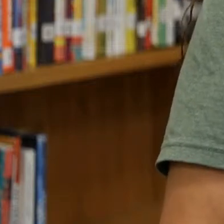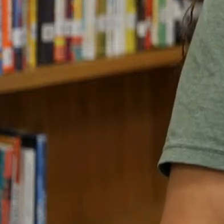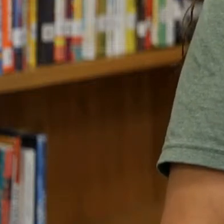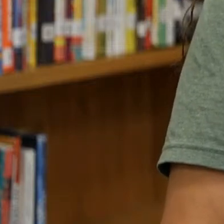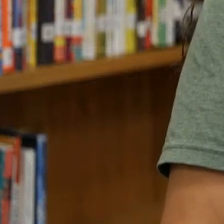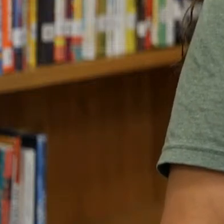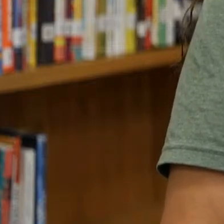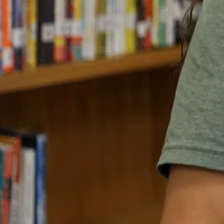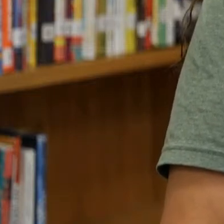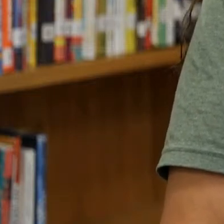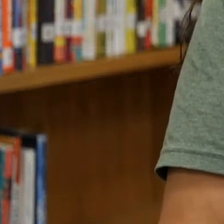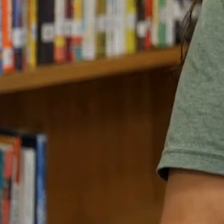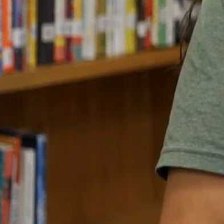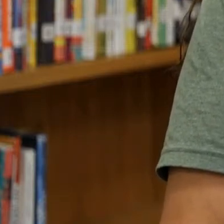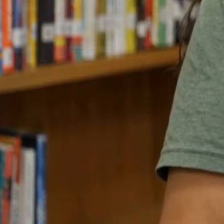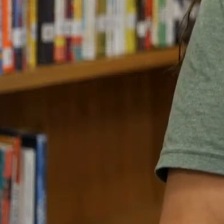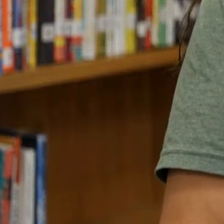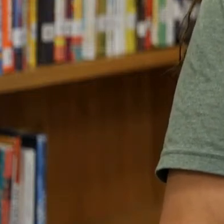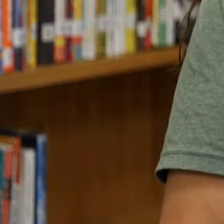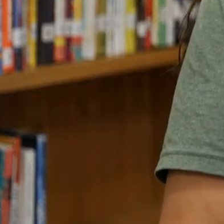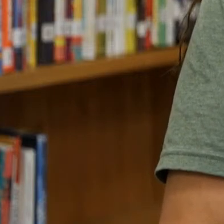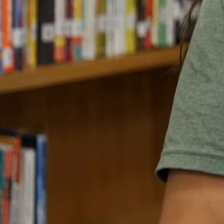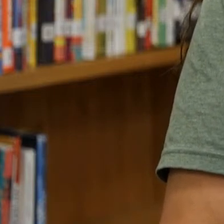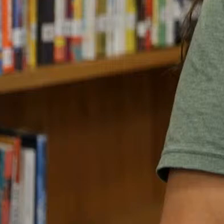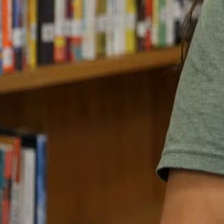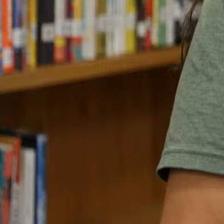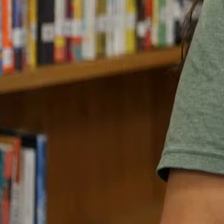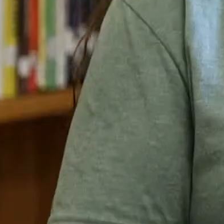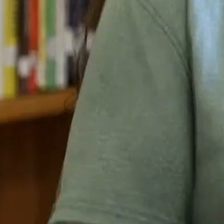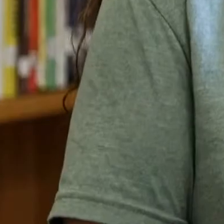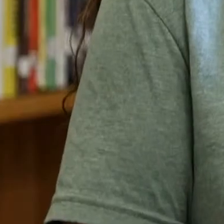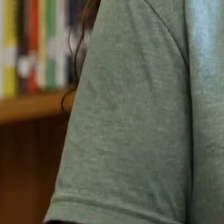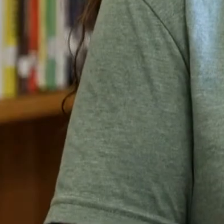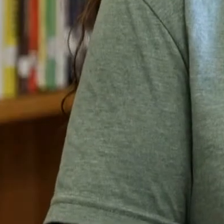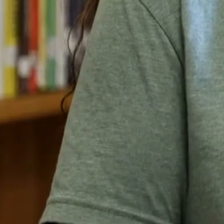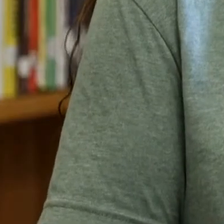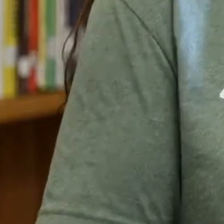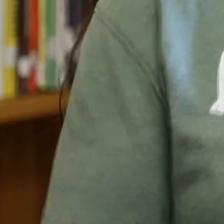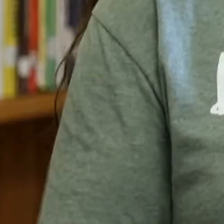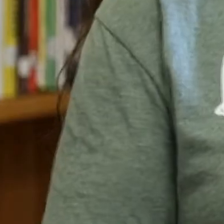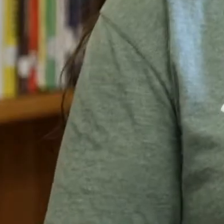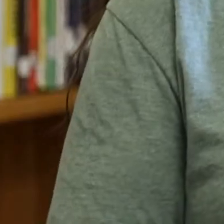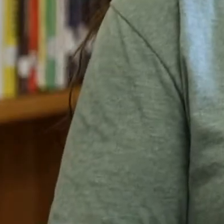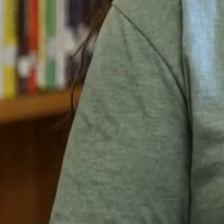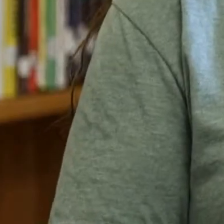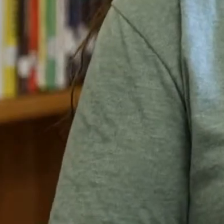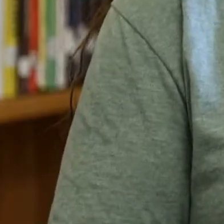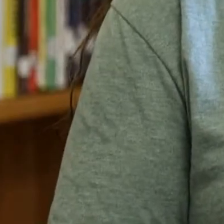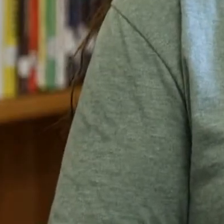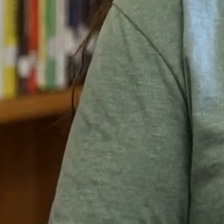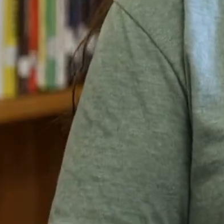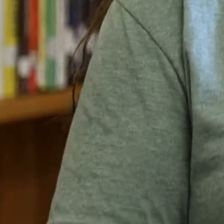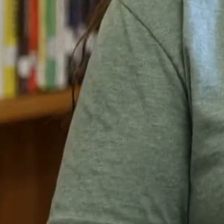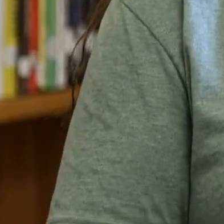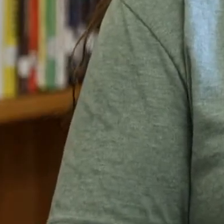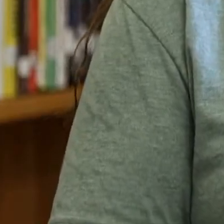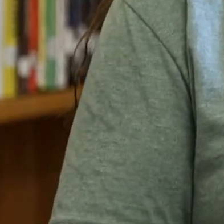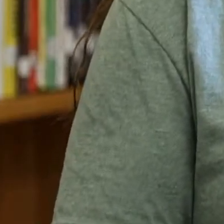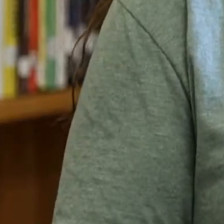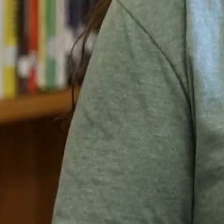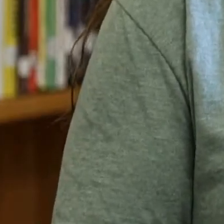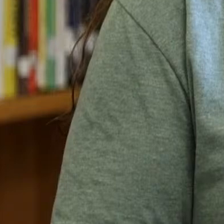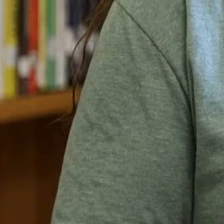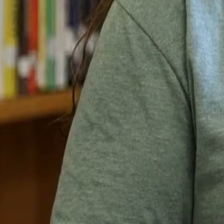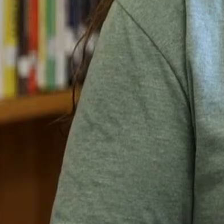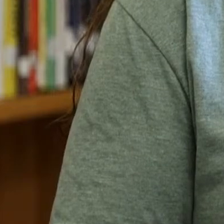strategies and really making a difference in children's behaviors. And it was an awesome thing